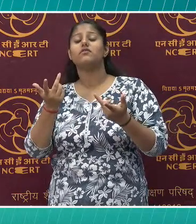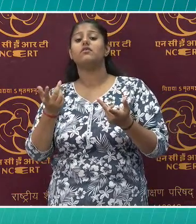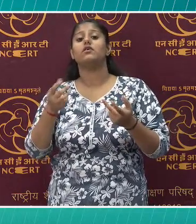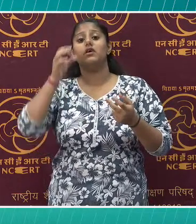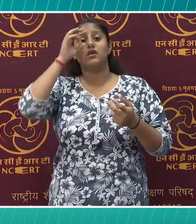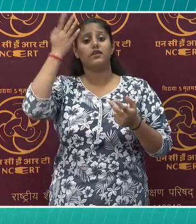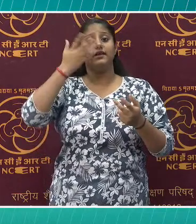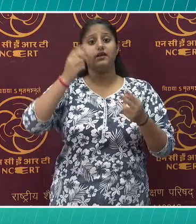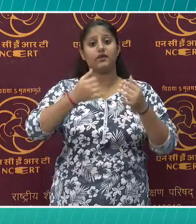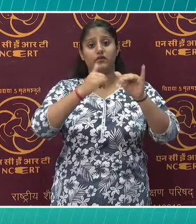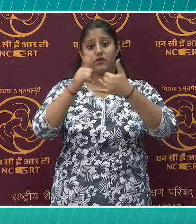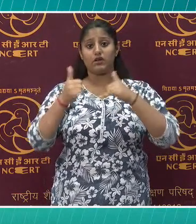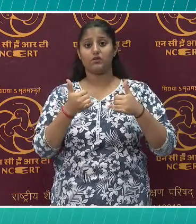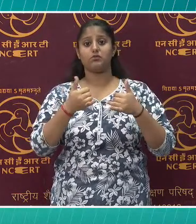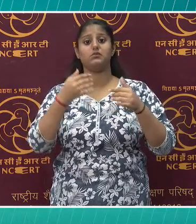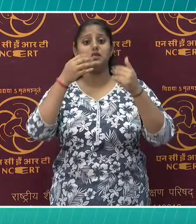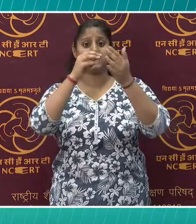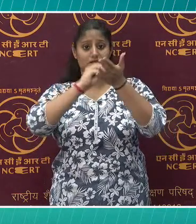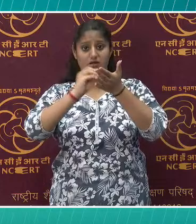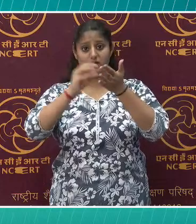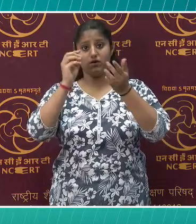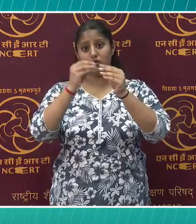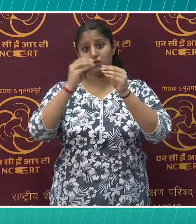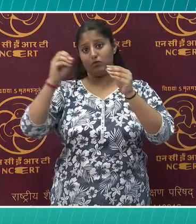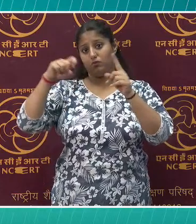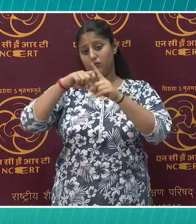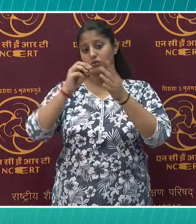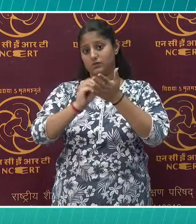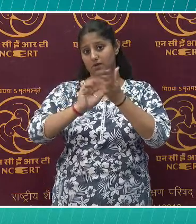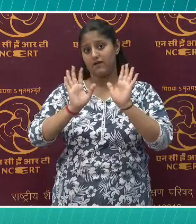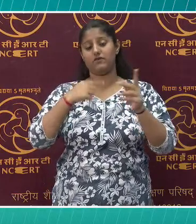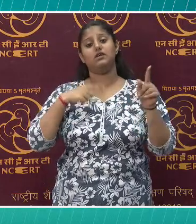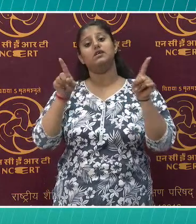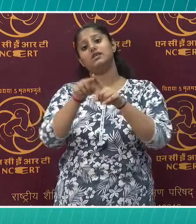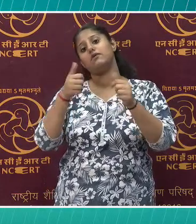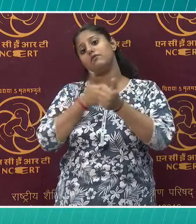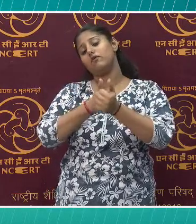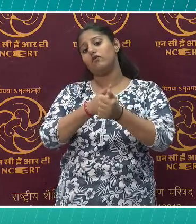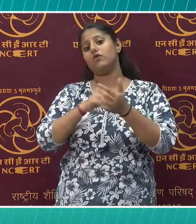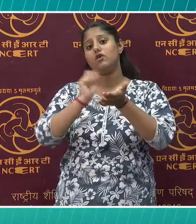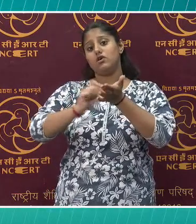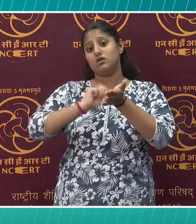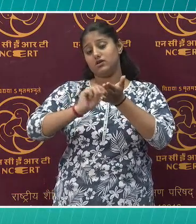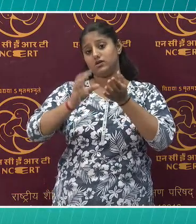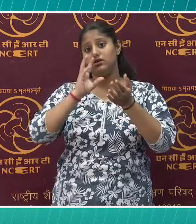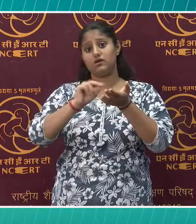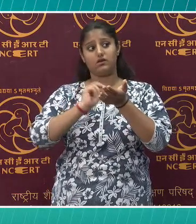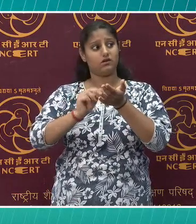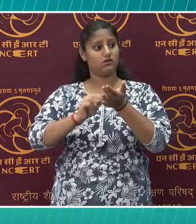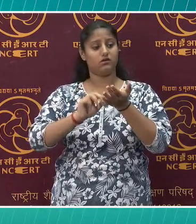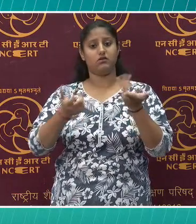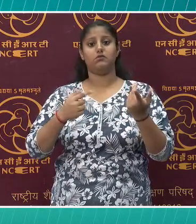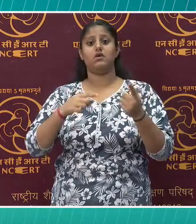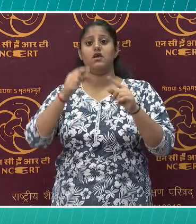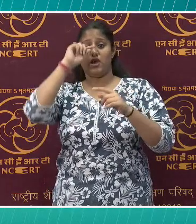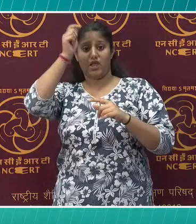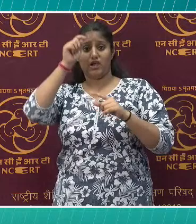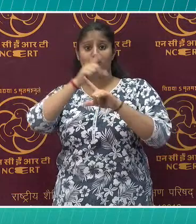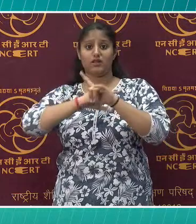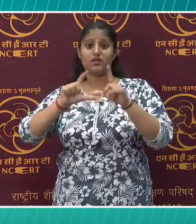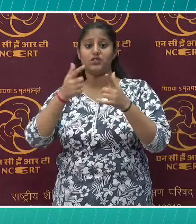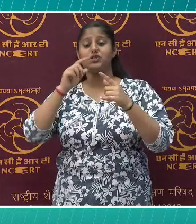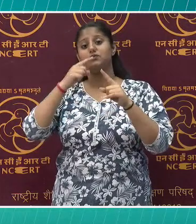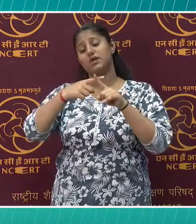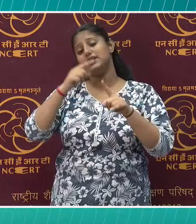theatre games which have been given in this textbook. Please do follow it. Script writing. Take a text from your English literature or